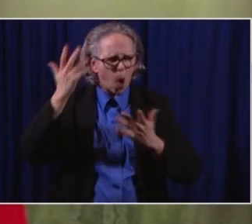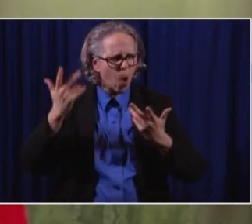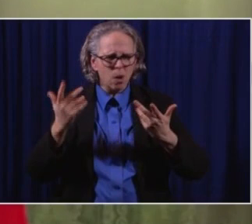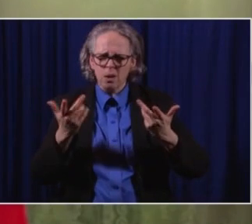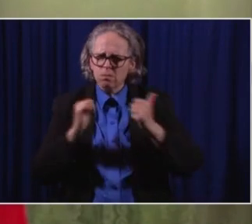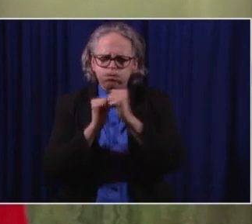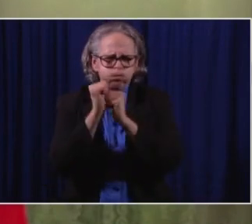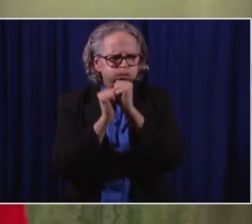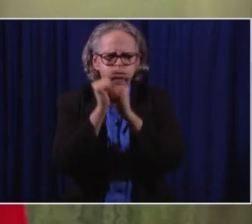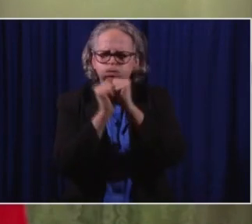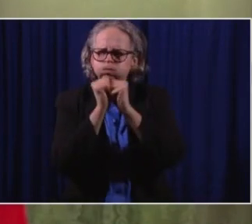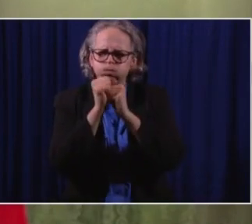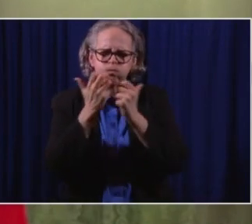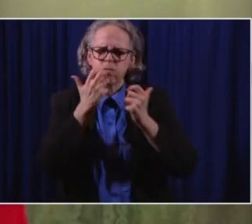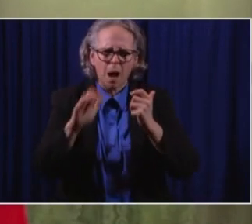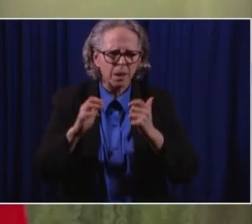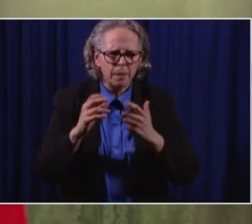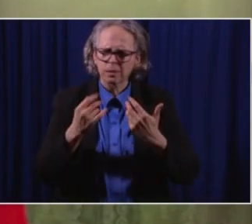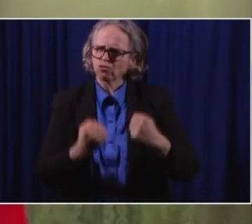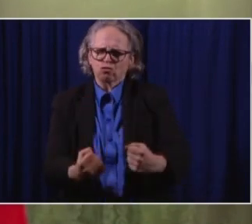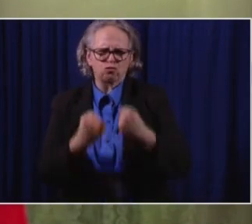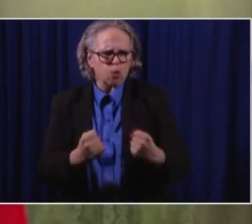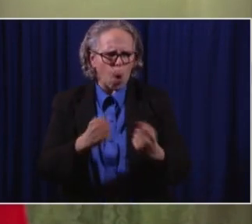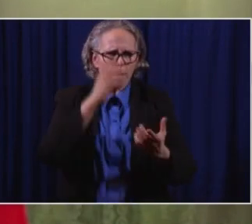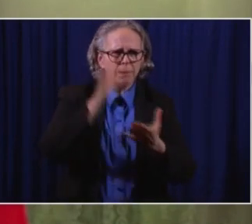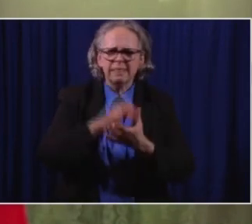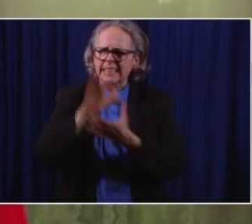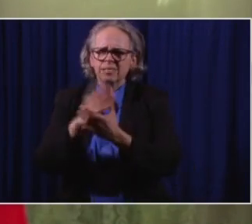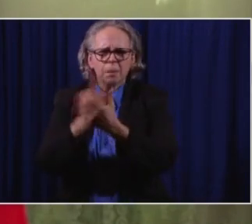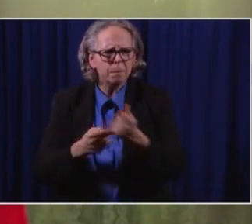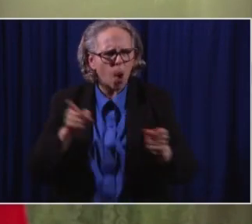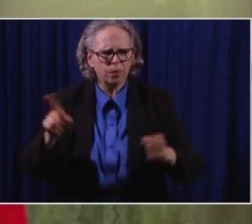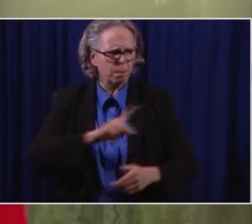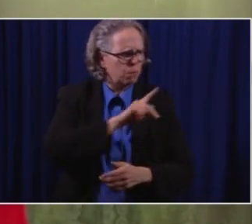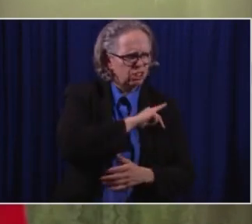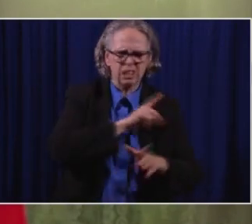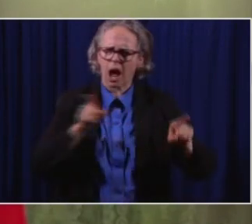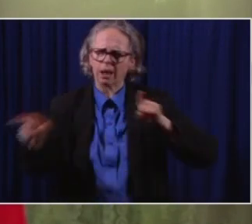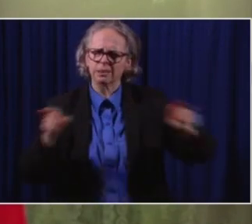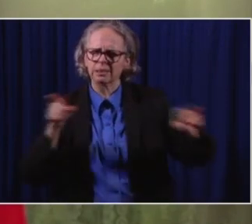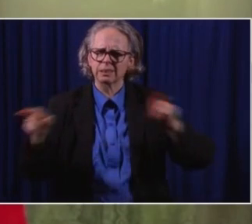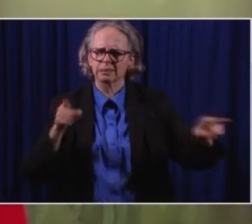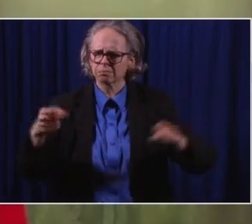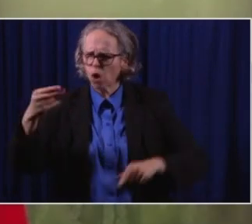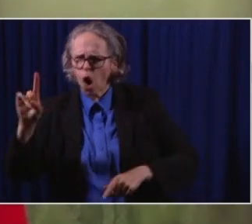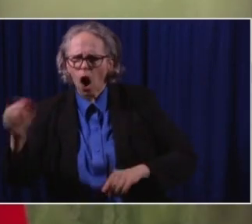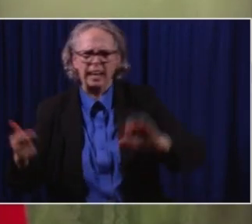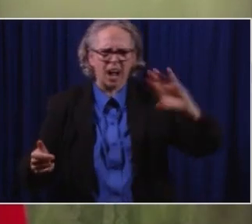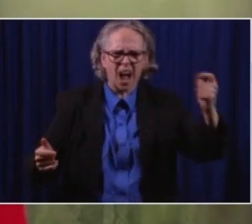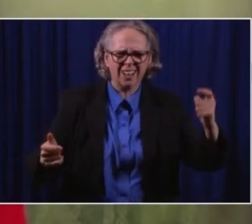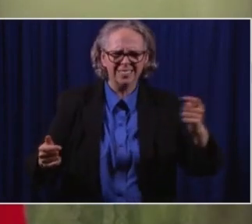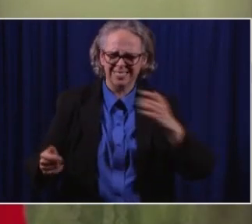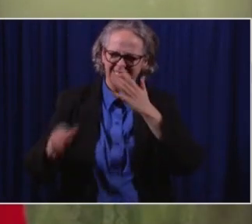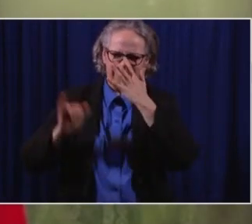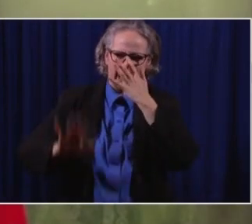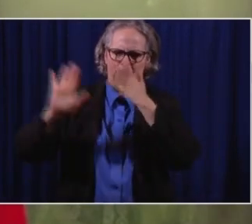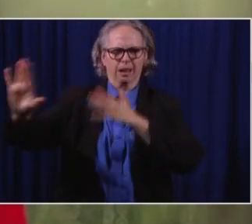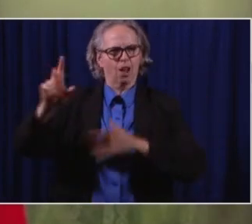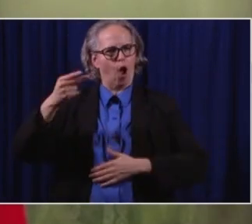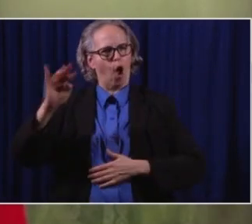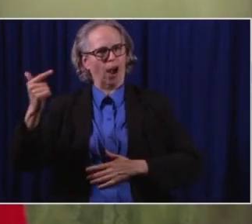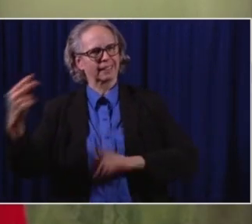neither place of residence nor personality will have any marked influence on the result. So that was the comment from Senator Harding.